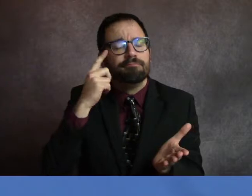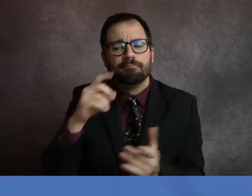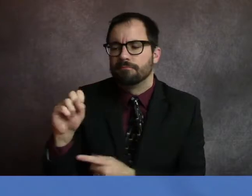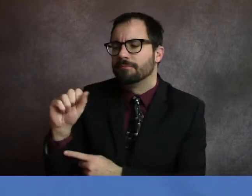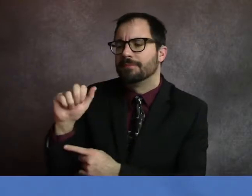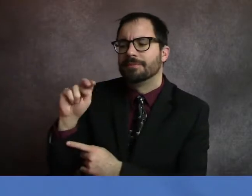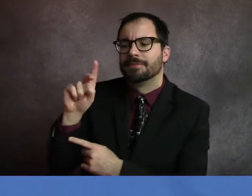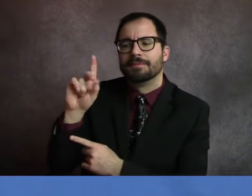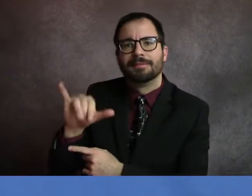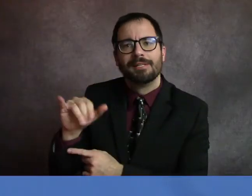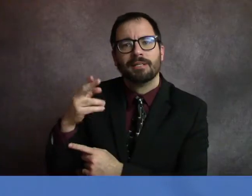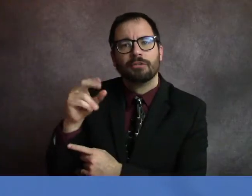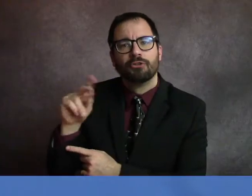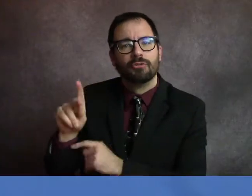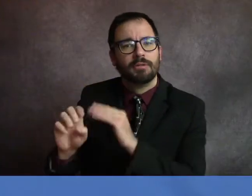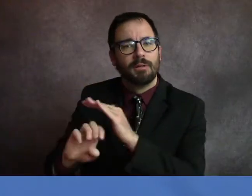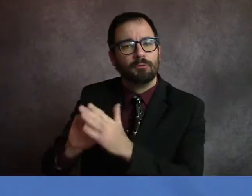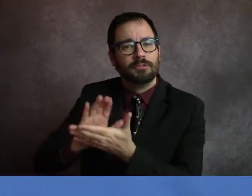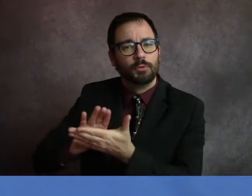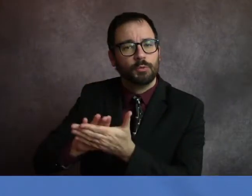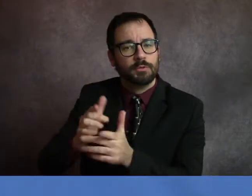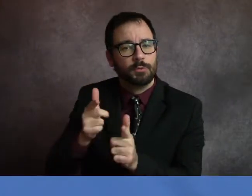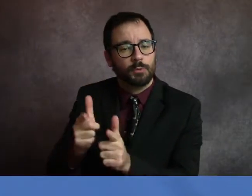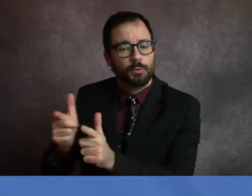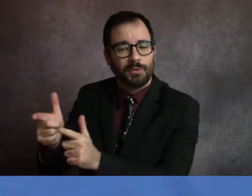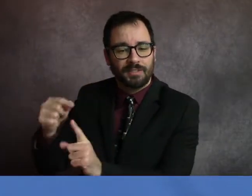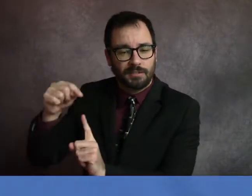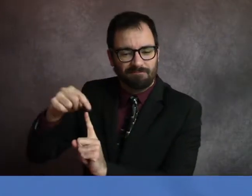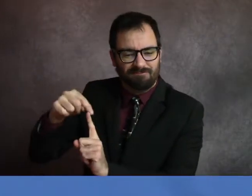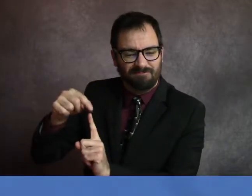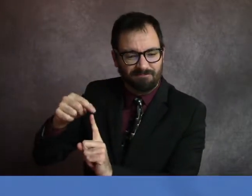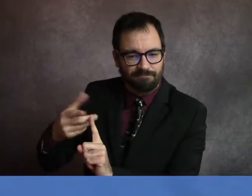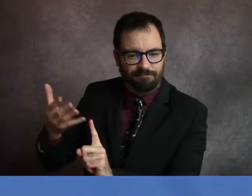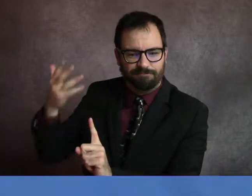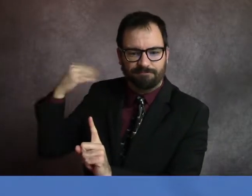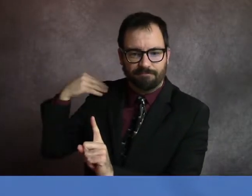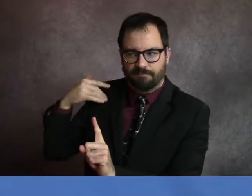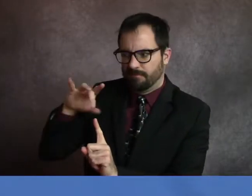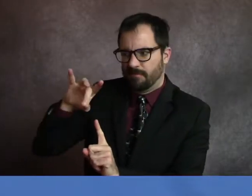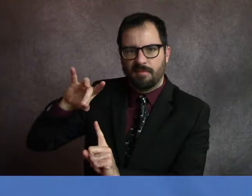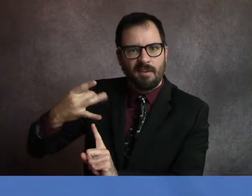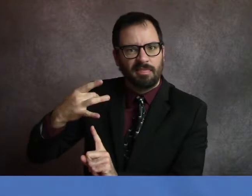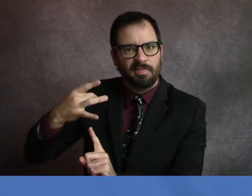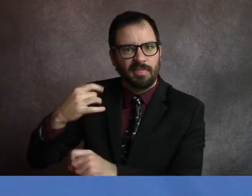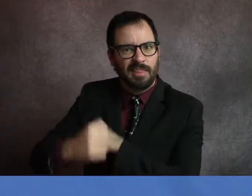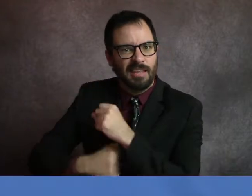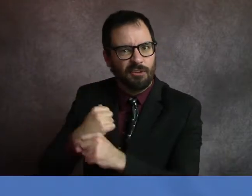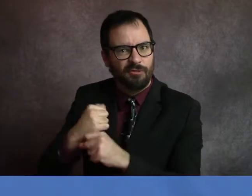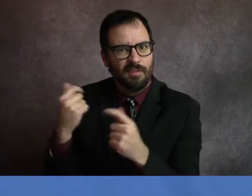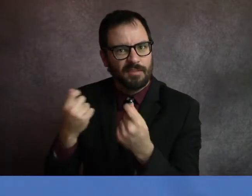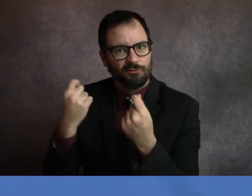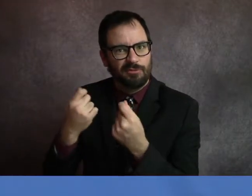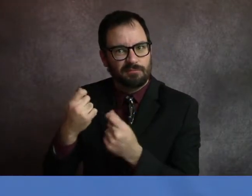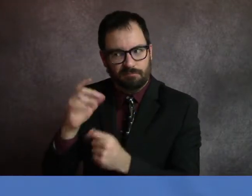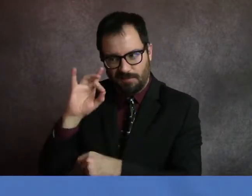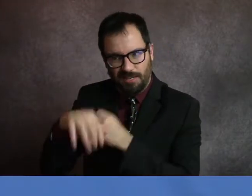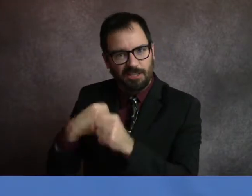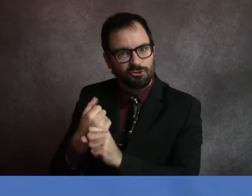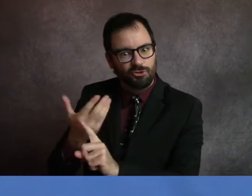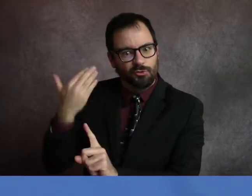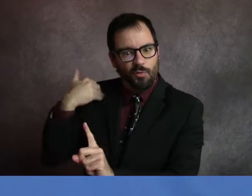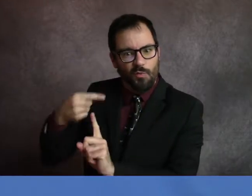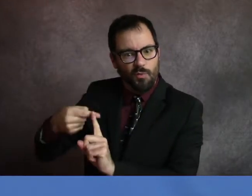by taking a moment of silence for the victims of Sandy Hook Elementary School shooting in Newtown, Connecticut on the 8th anniversary of this